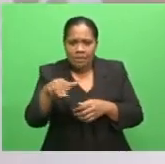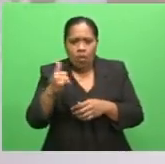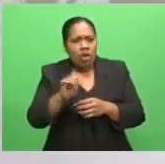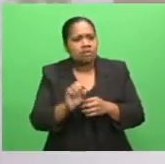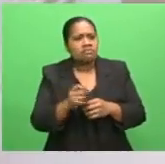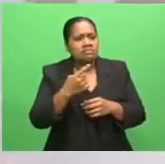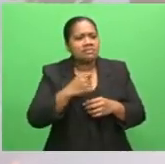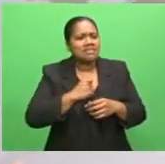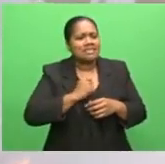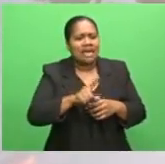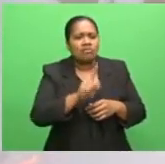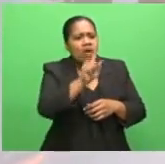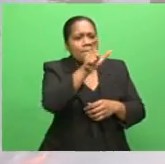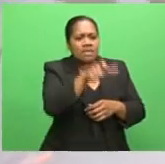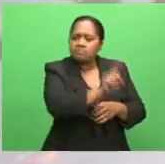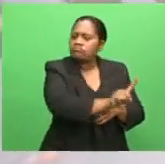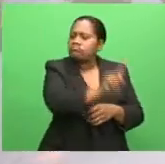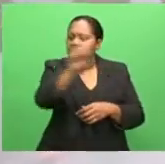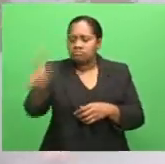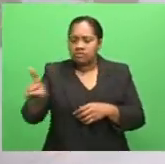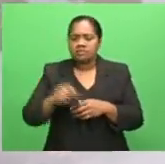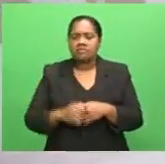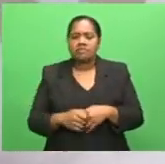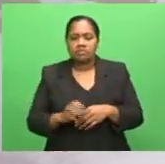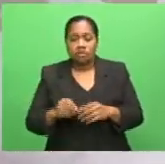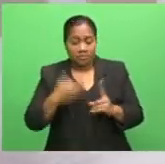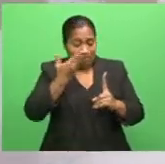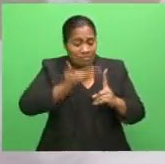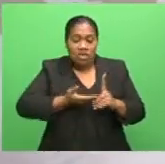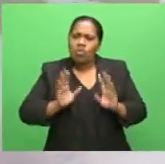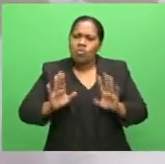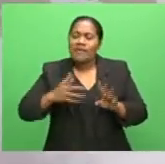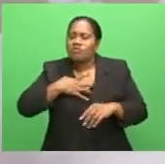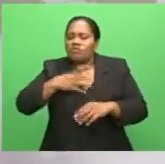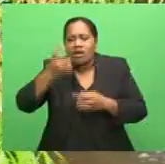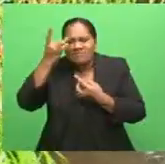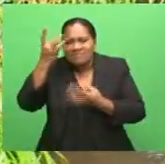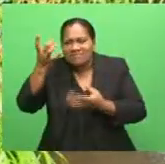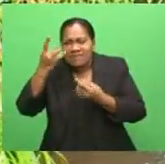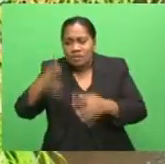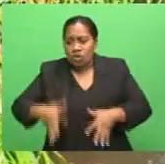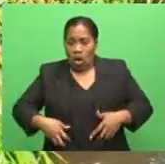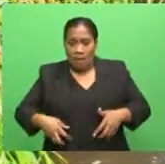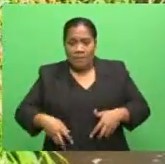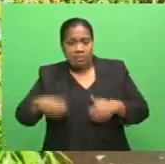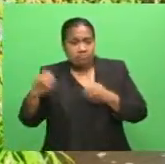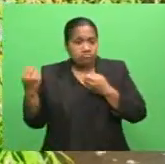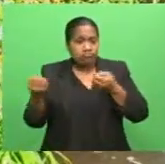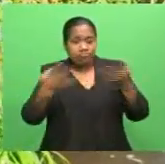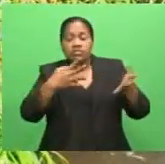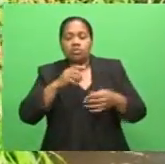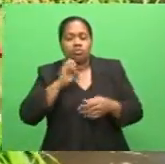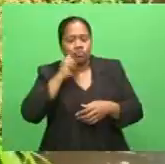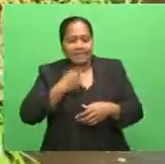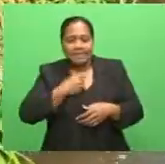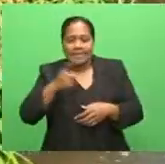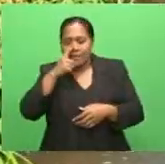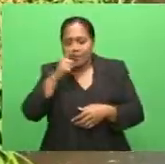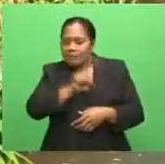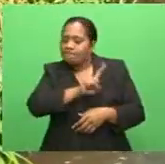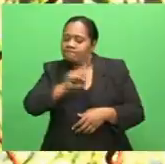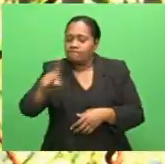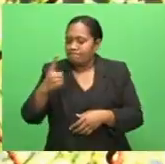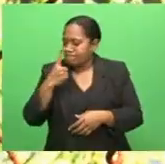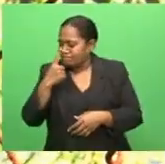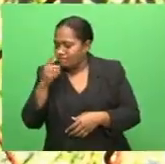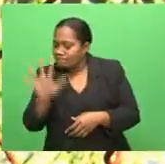immediately. Wycliffe says while they are waiting for further details on the complaint lodged, he will be sending inspectors from the ministry to